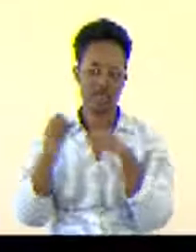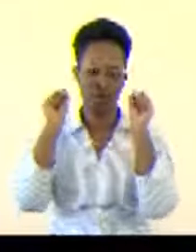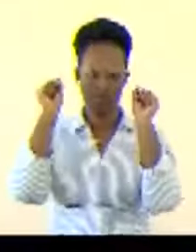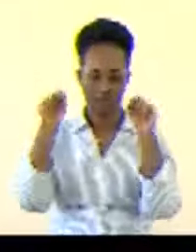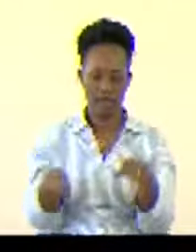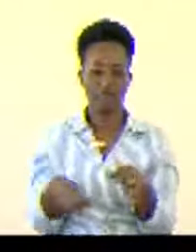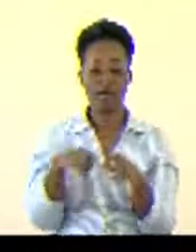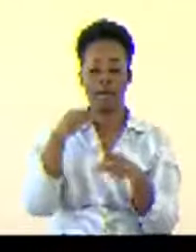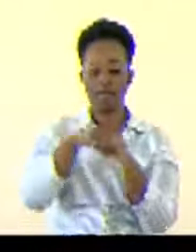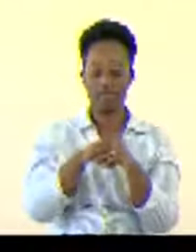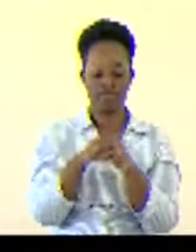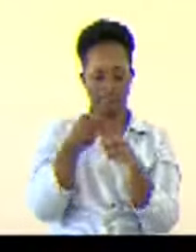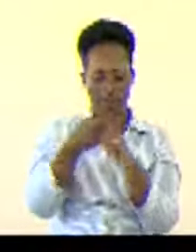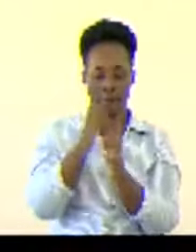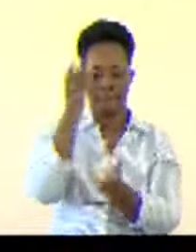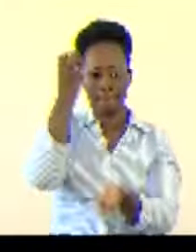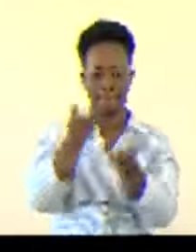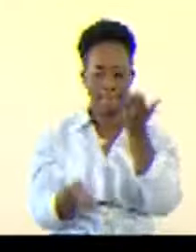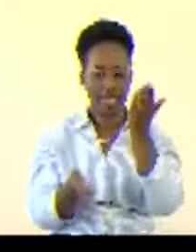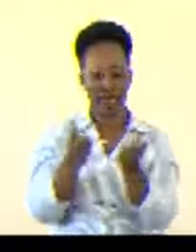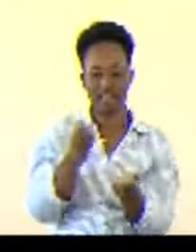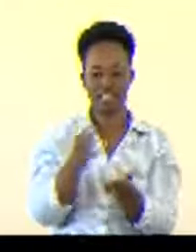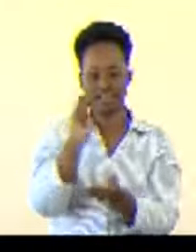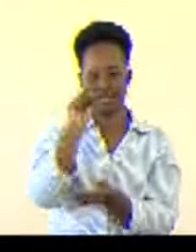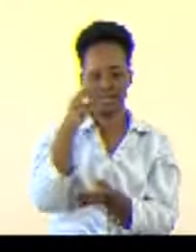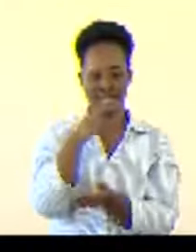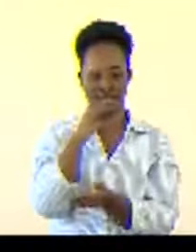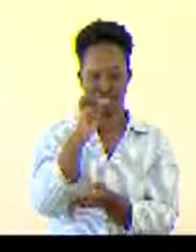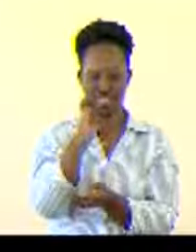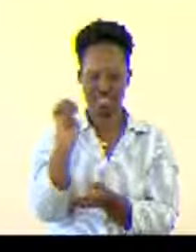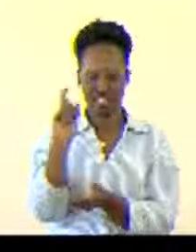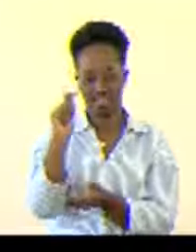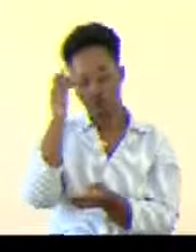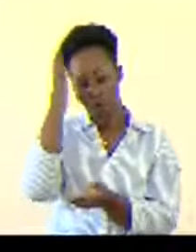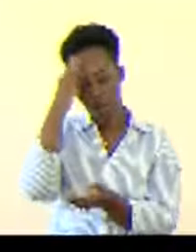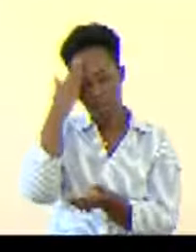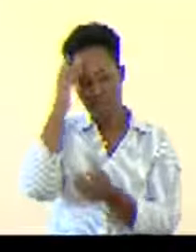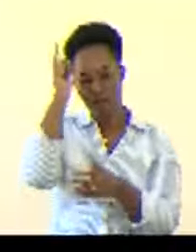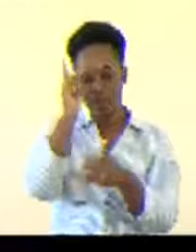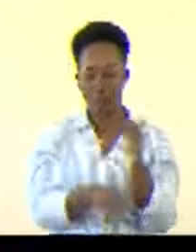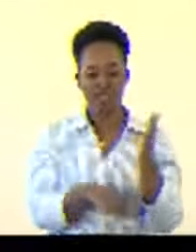sheet now, you know what current assets are and what short-term